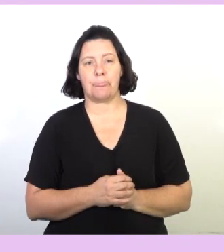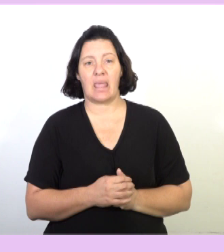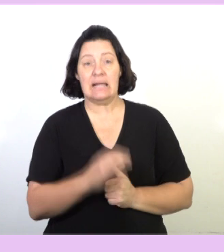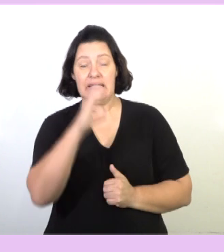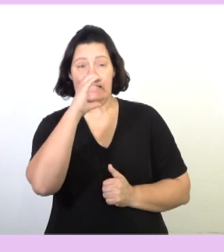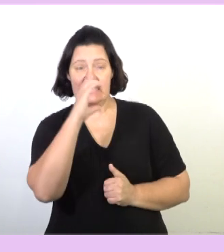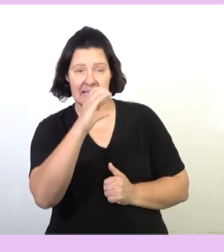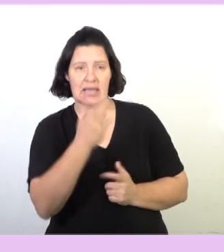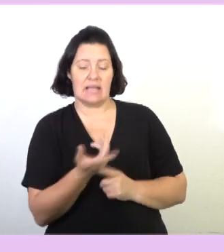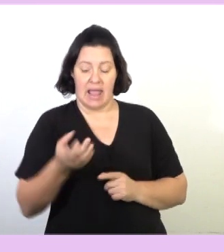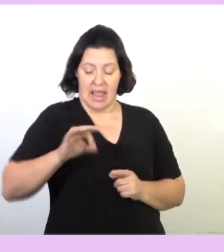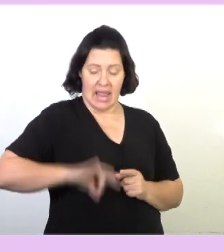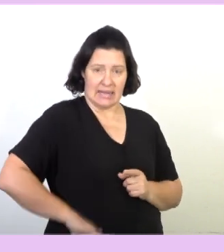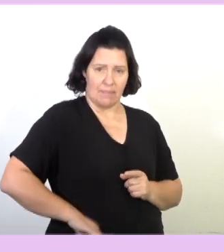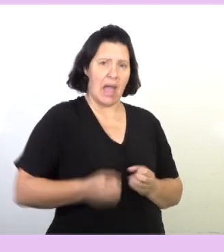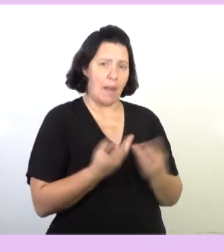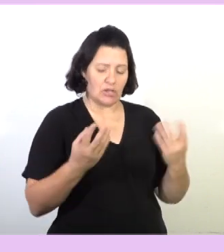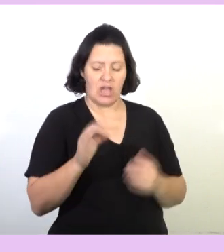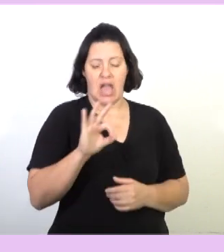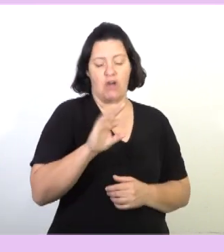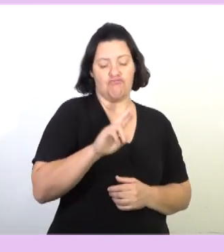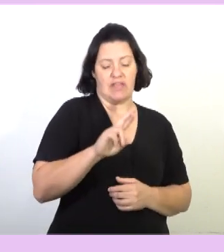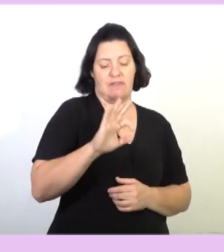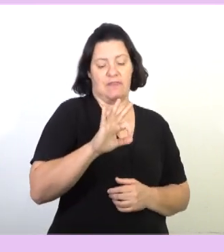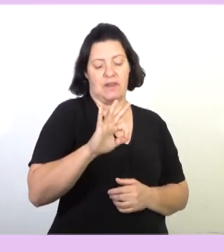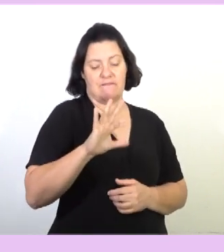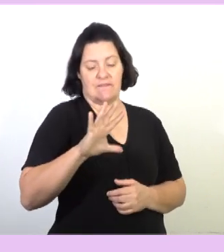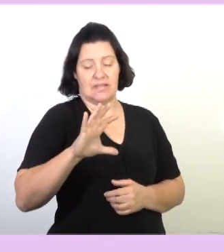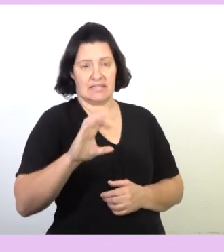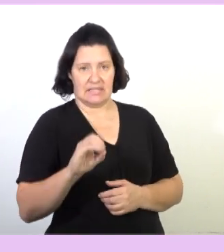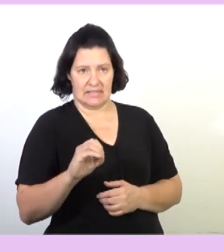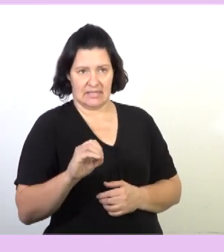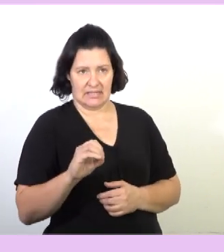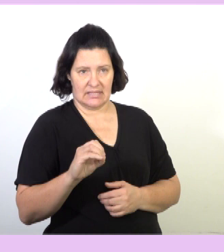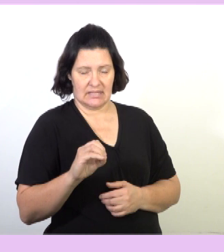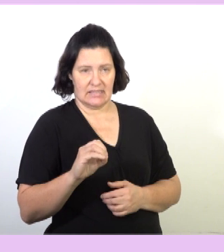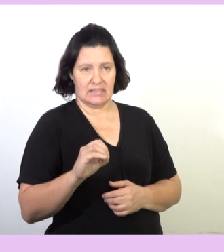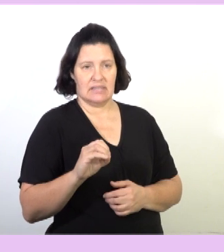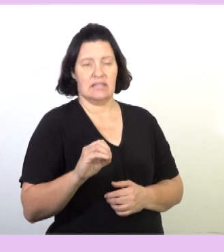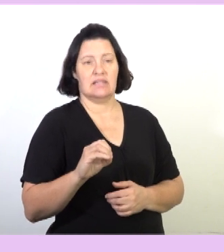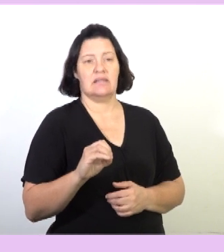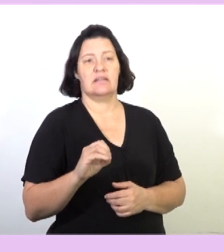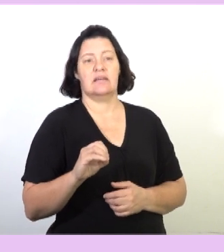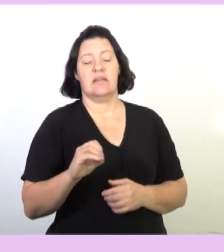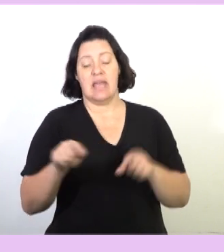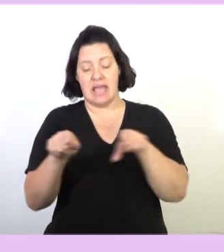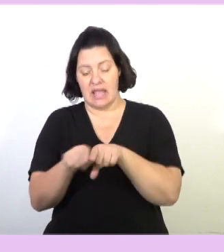our C, it is the income is 350. So if the income is